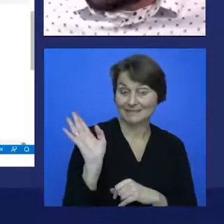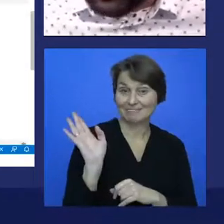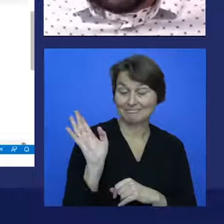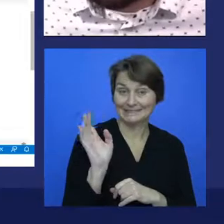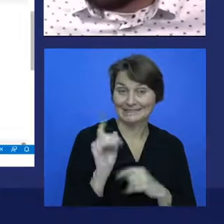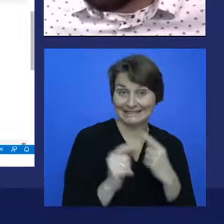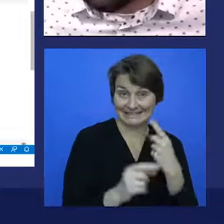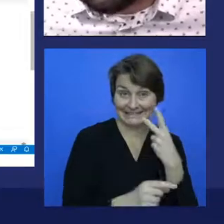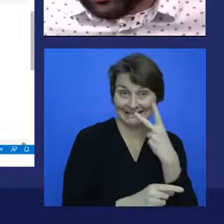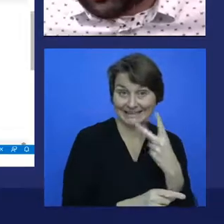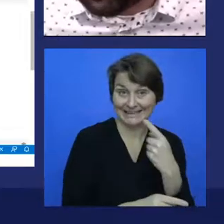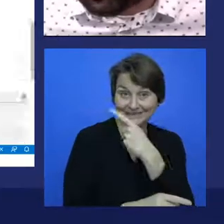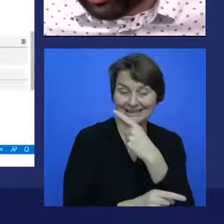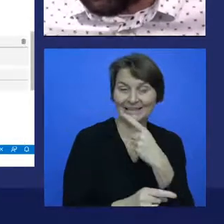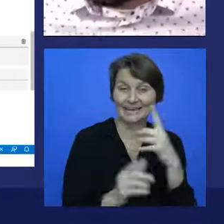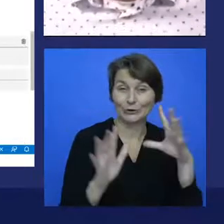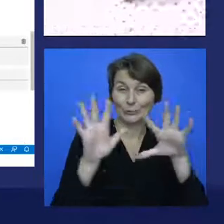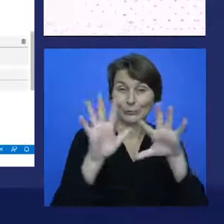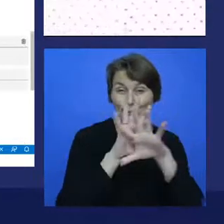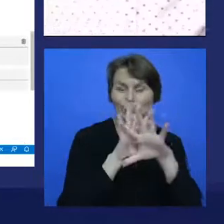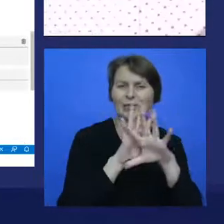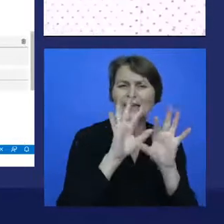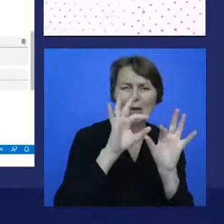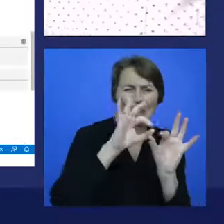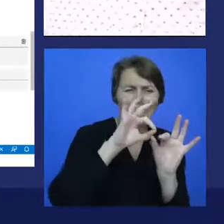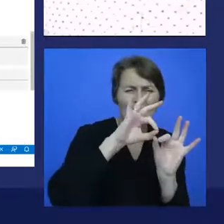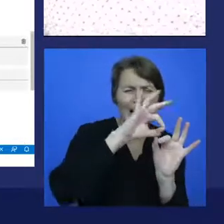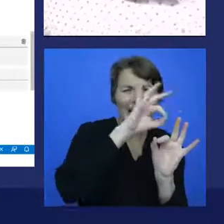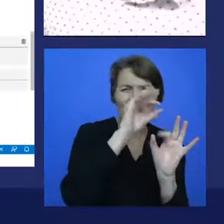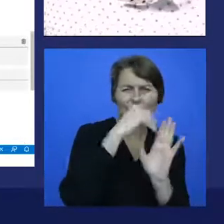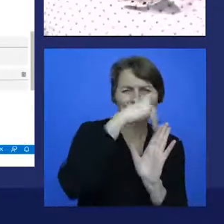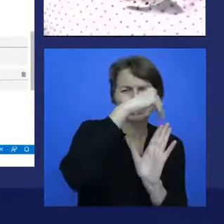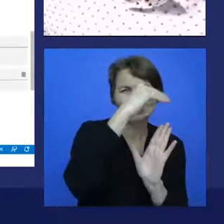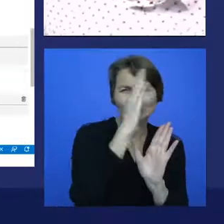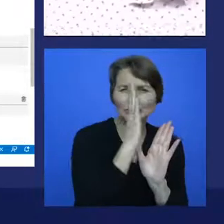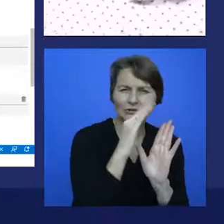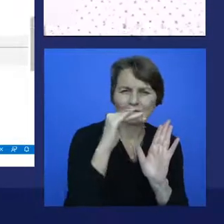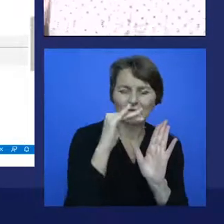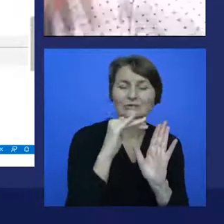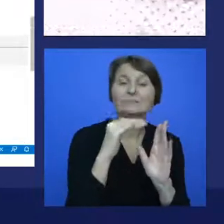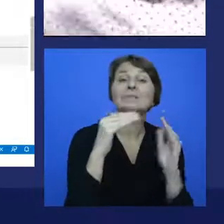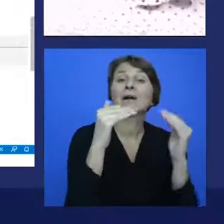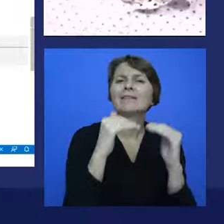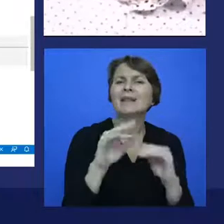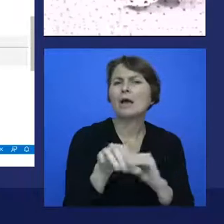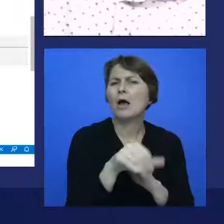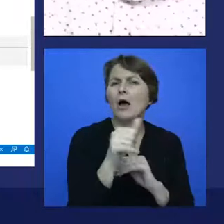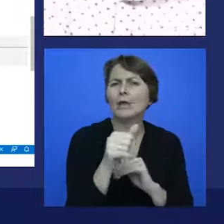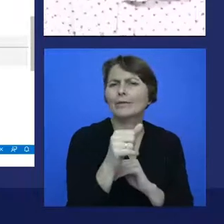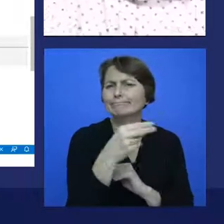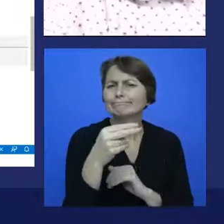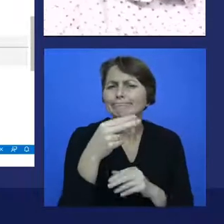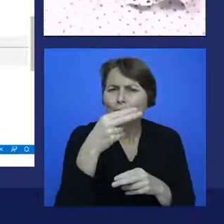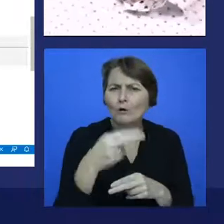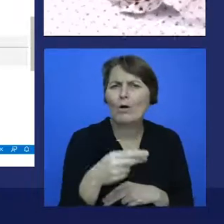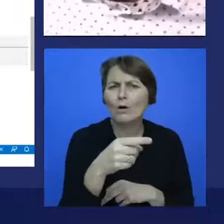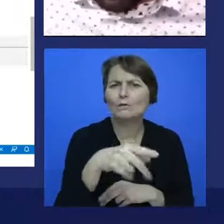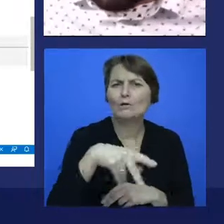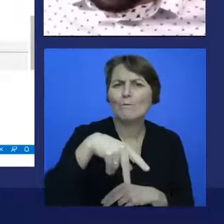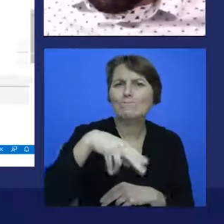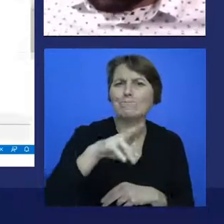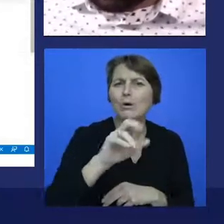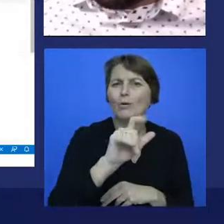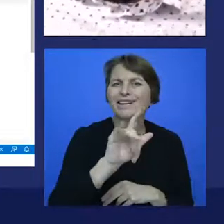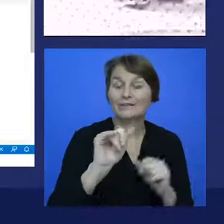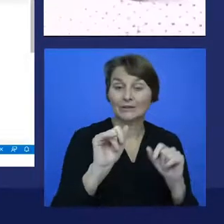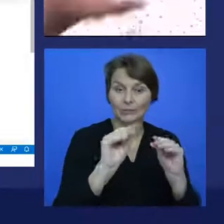this convolution actually creates edges. And then there's this other thing called pooling, which makes it enhance it, right? So with these numbers,